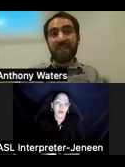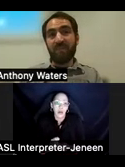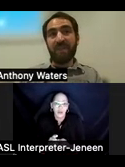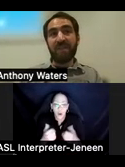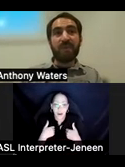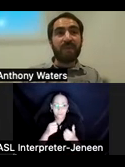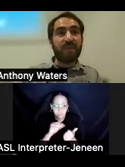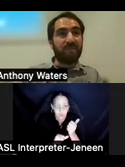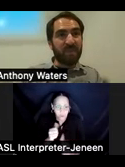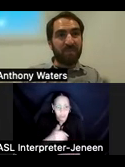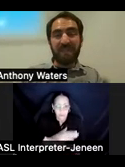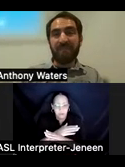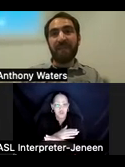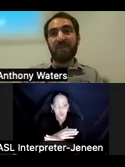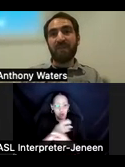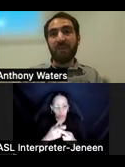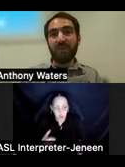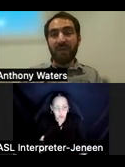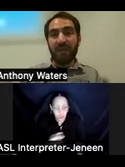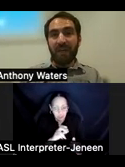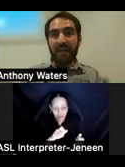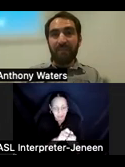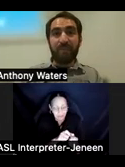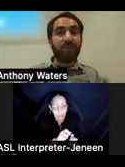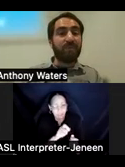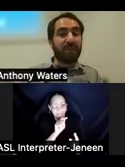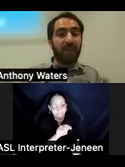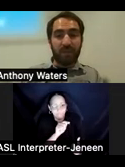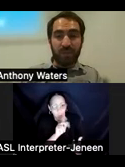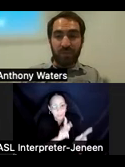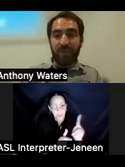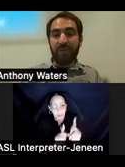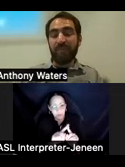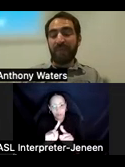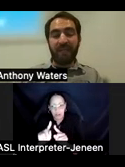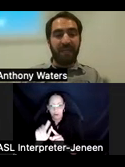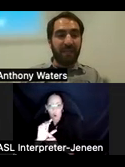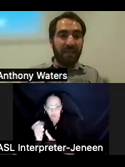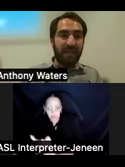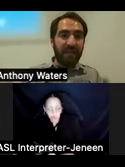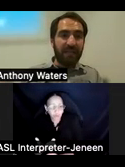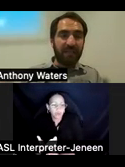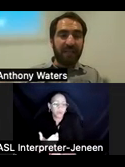suicide prevention resources specific to people from different cultures, whether it be